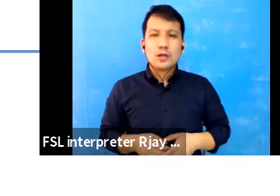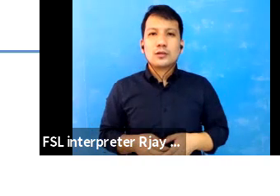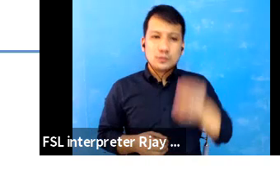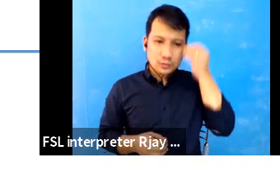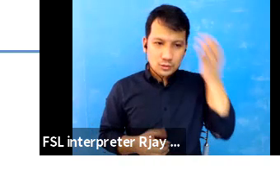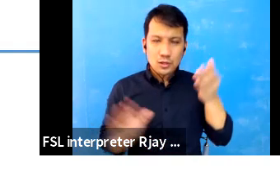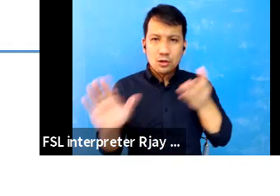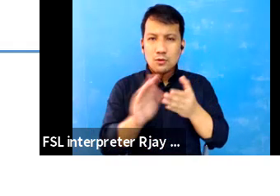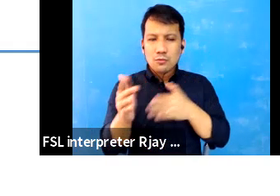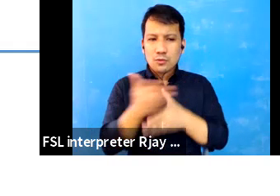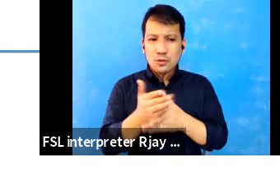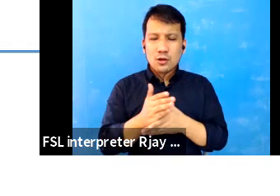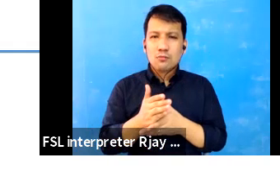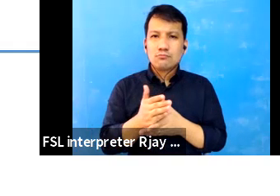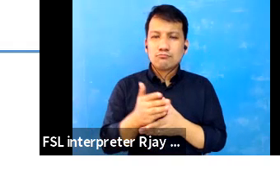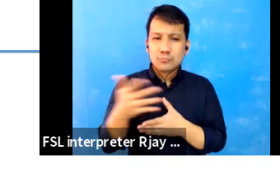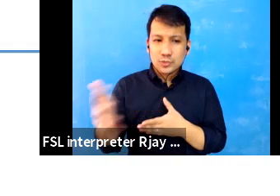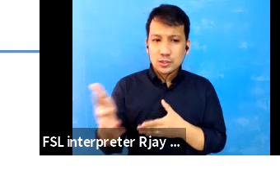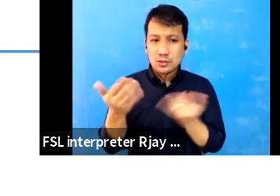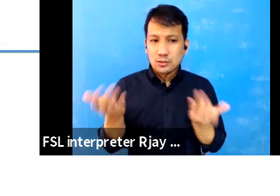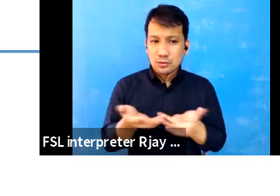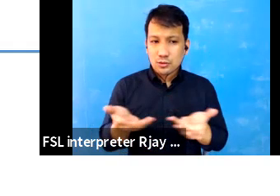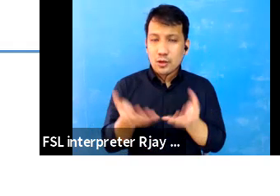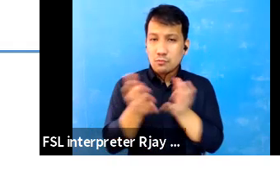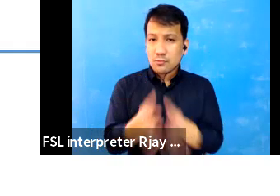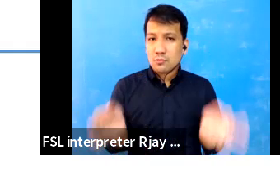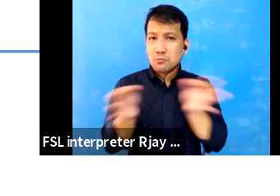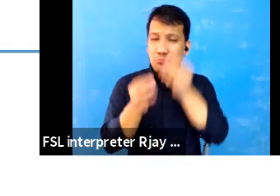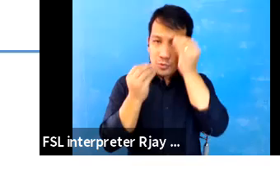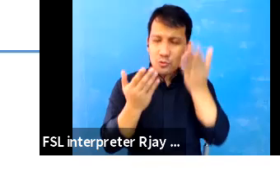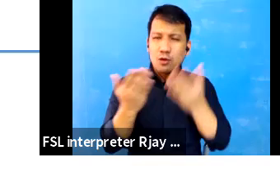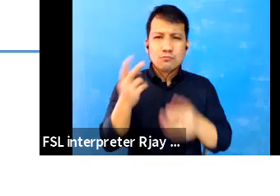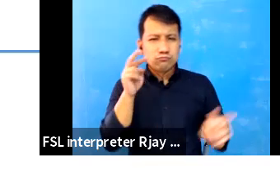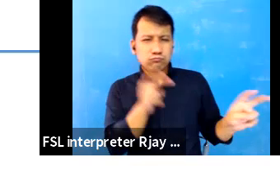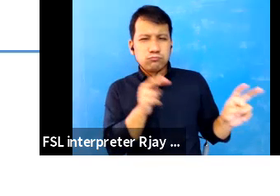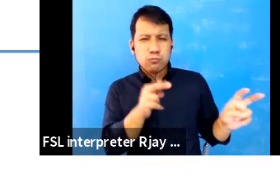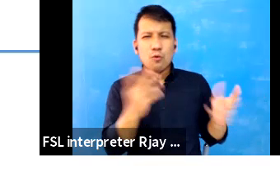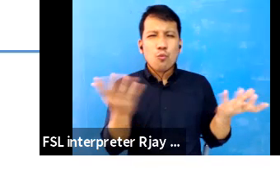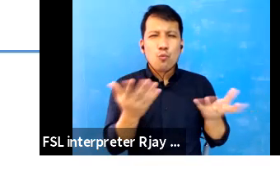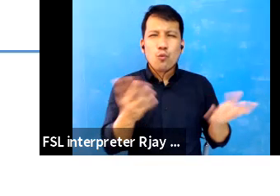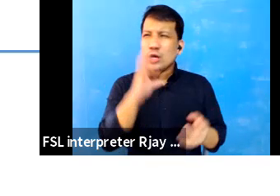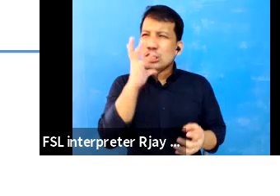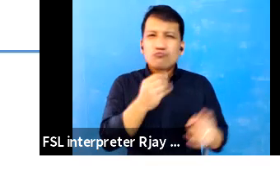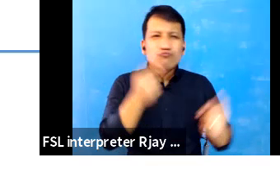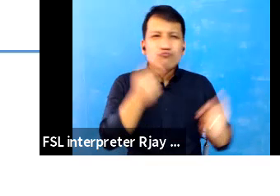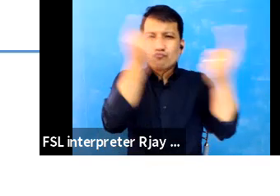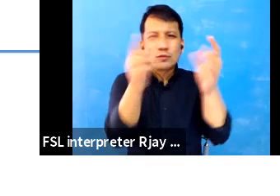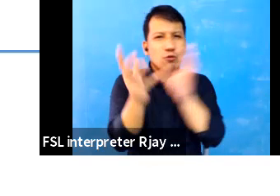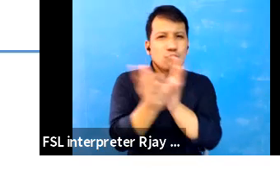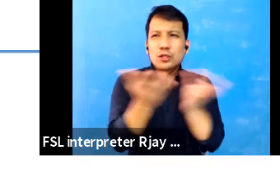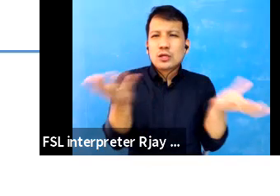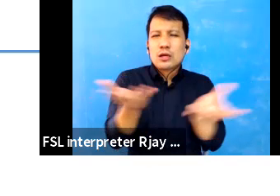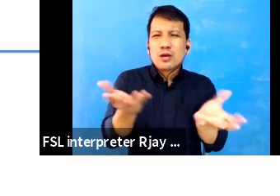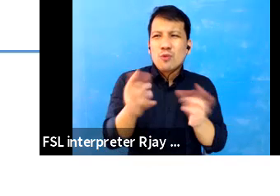and so on. So here, it is important that we look at who is the target in the community.